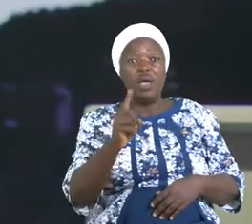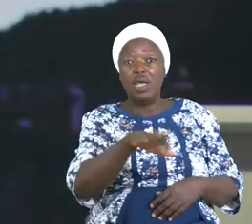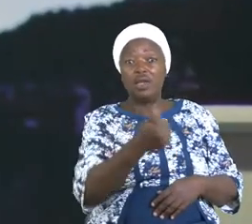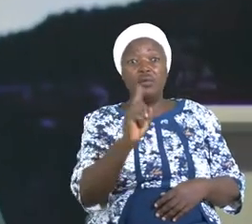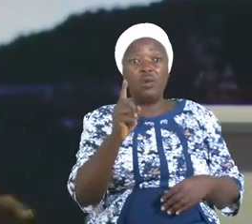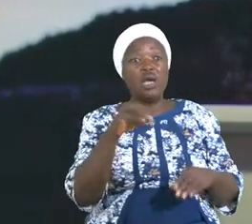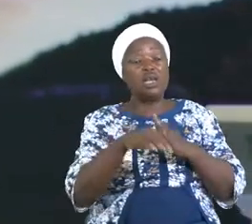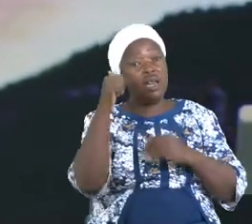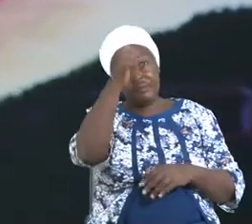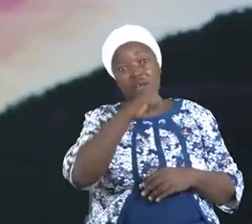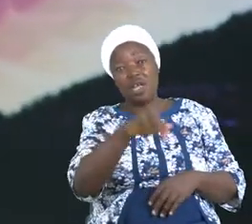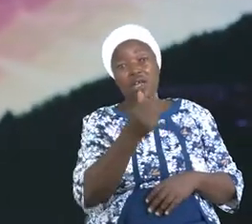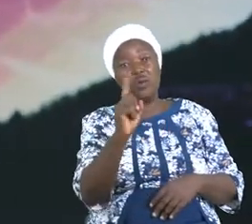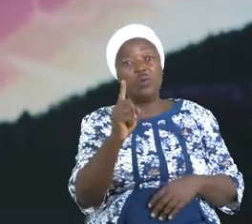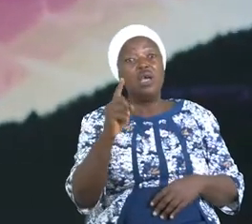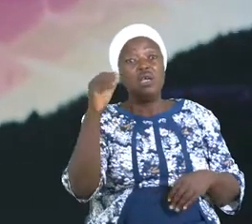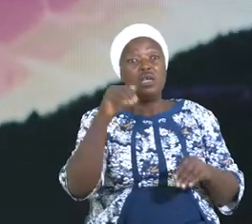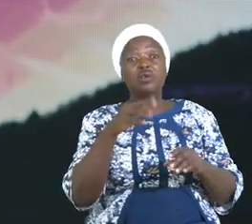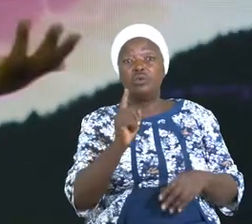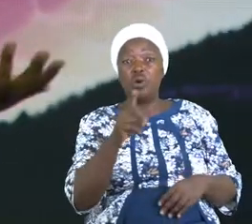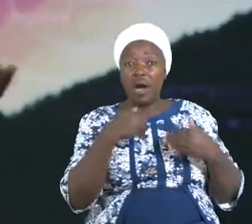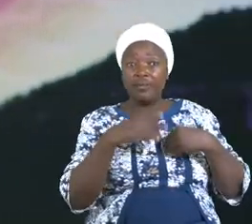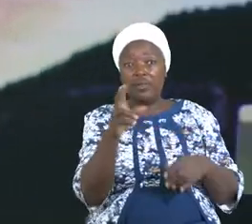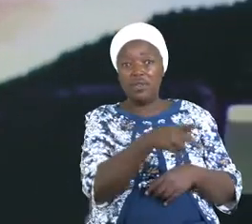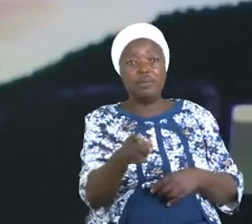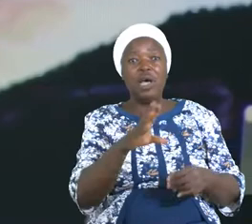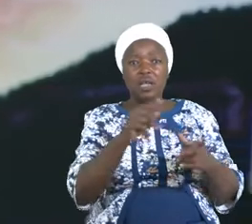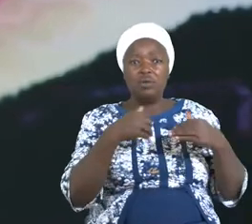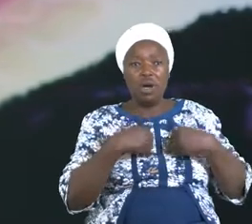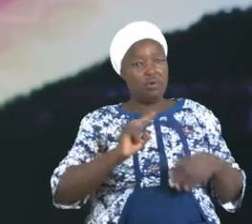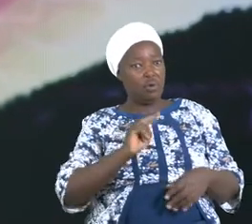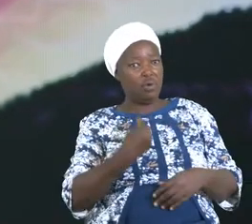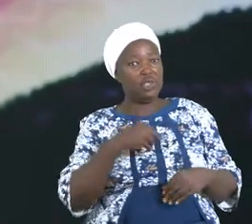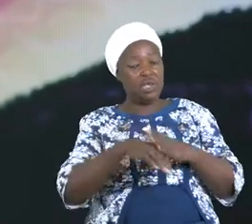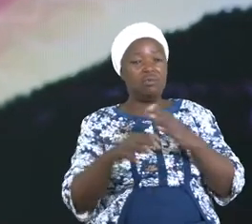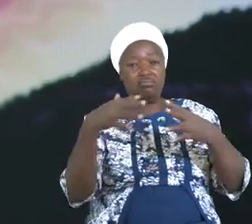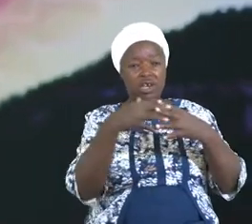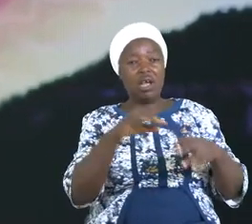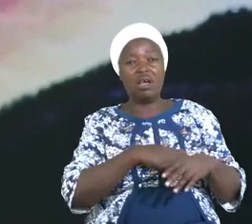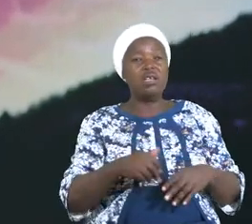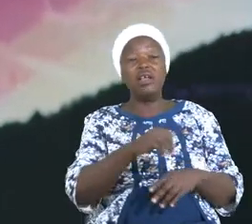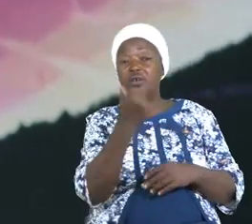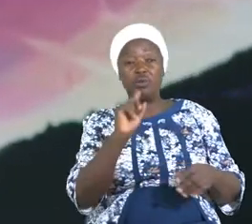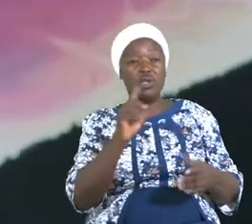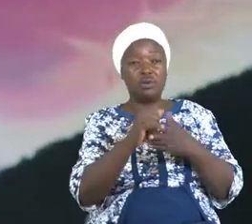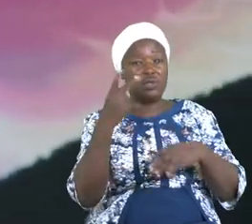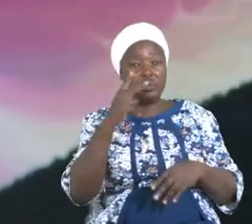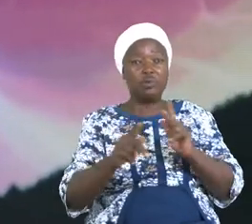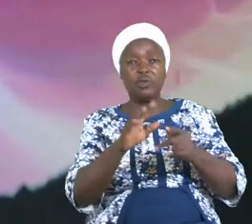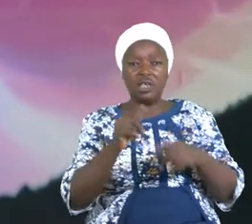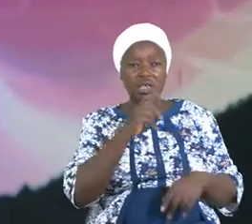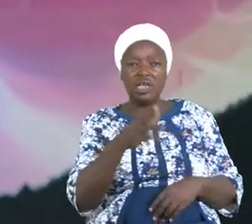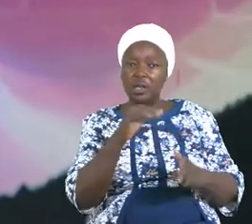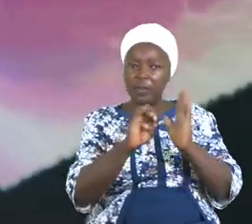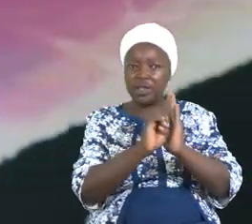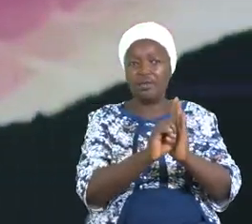Africa, anywhere you have them, you have us, in America, Asia, anywhere, there is a